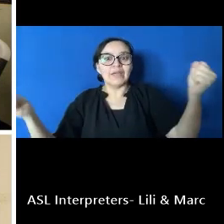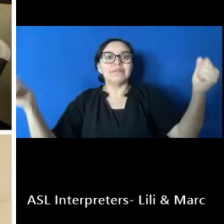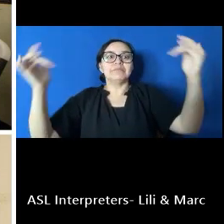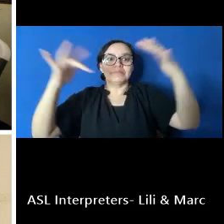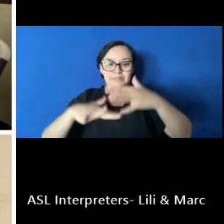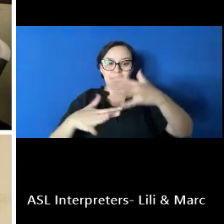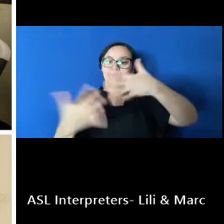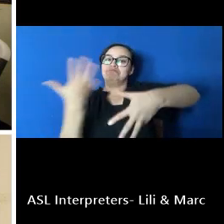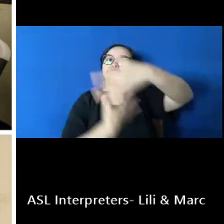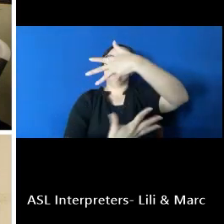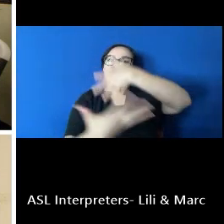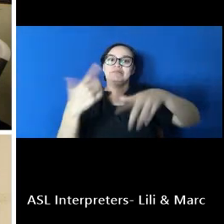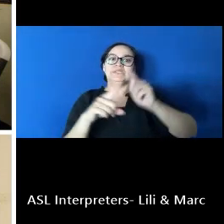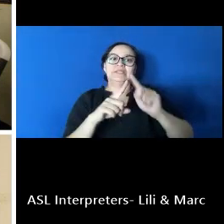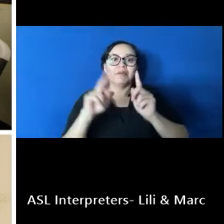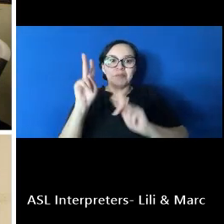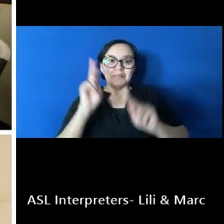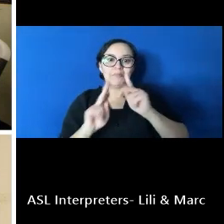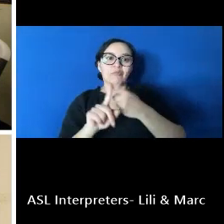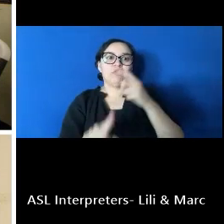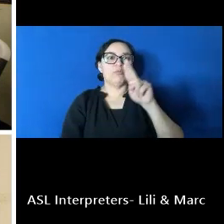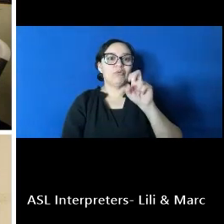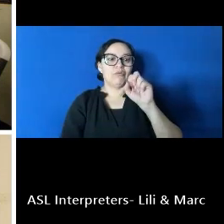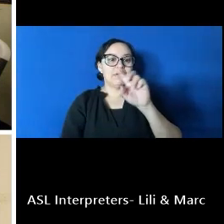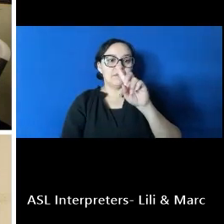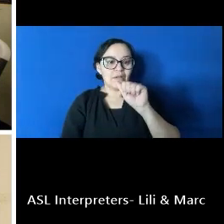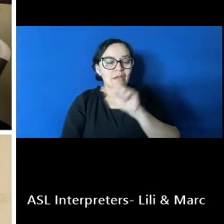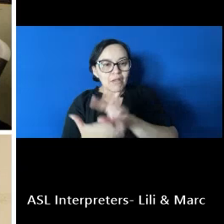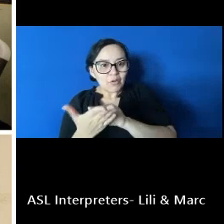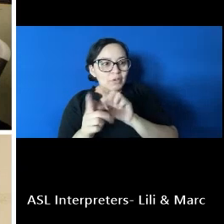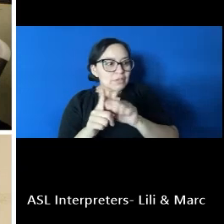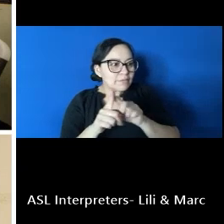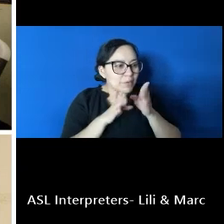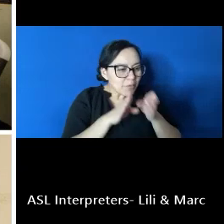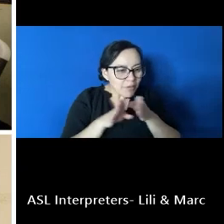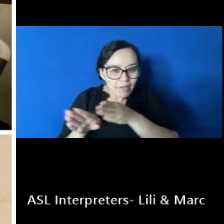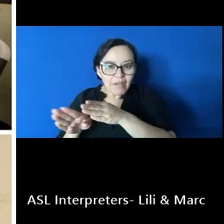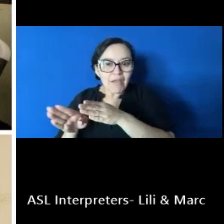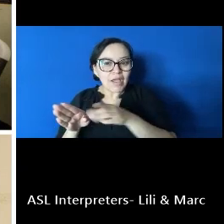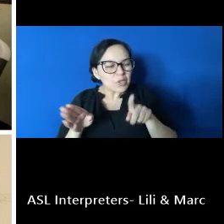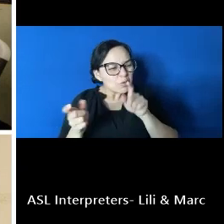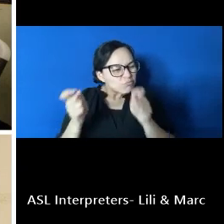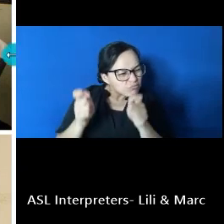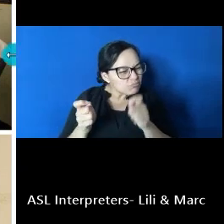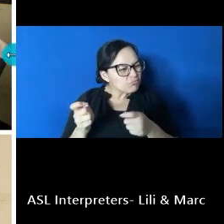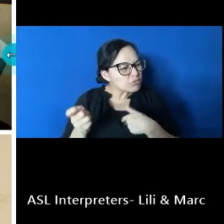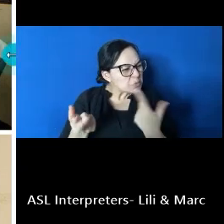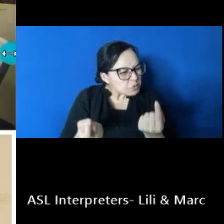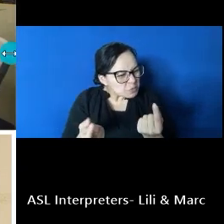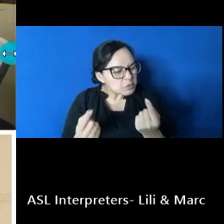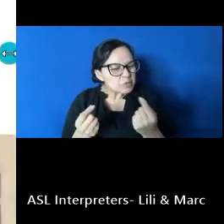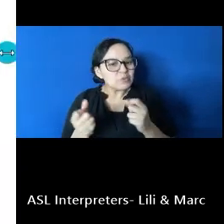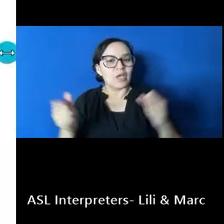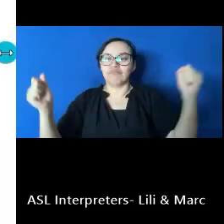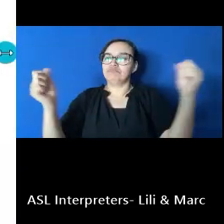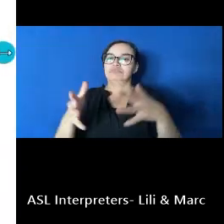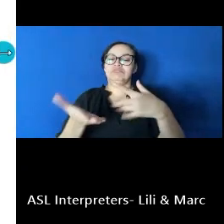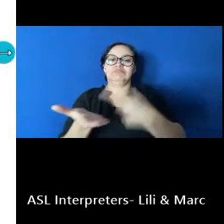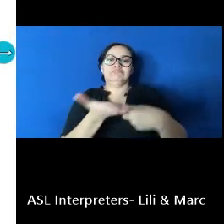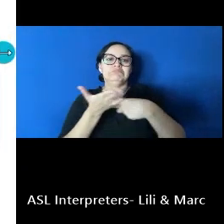with conocer de peers oportunidades de and fondo, get to know metodologías, opportunities, prácticas de everyday things that adaptación, are etc. happening, adaptation practices, and so